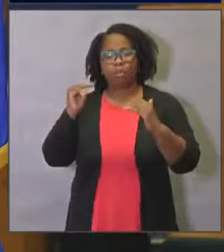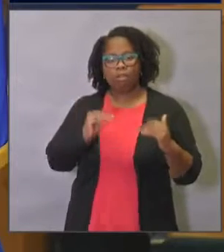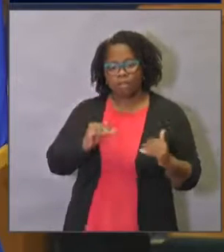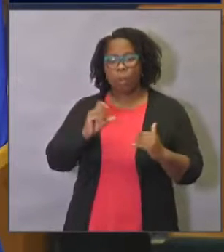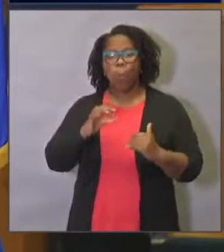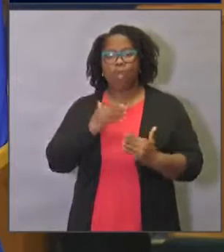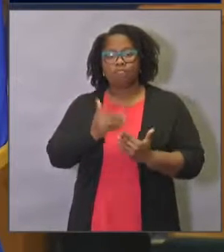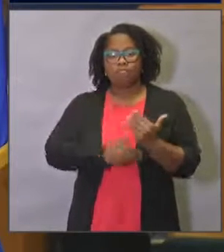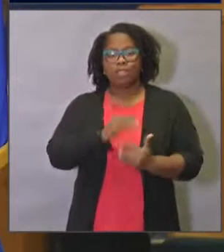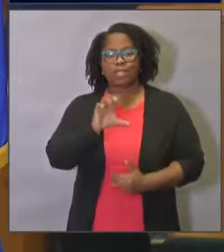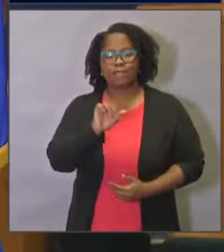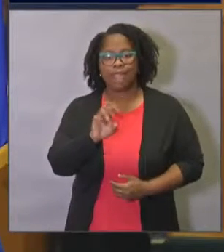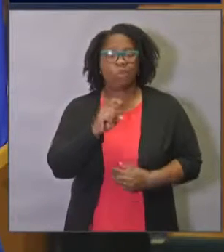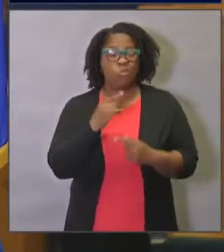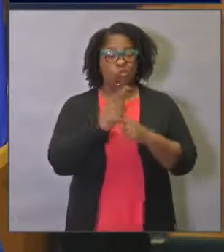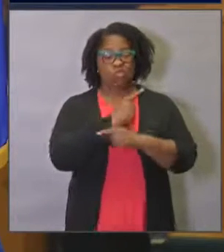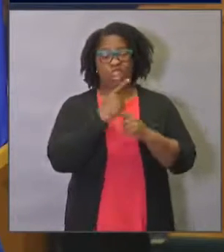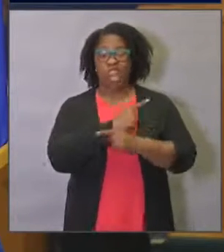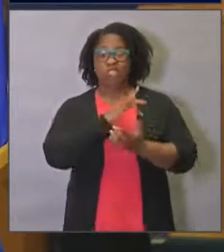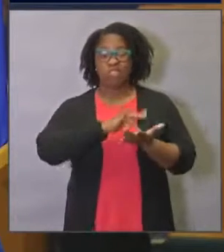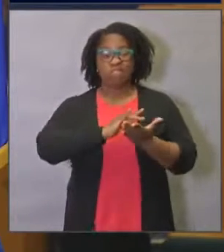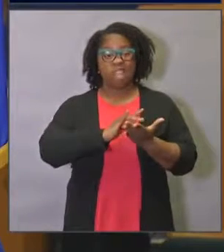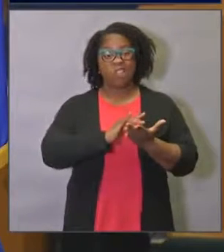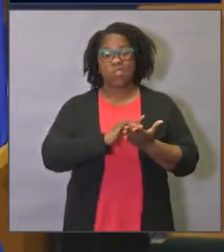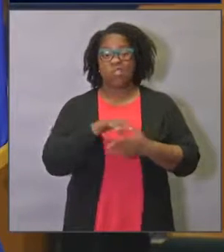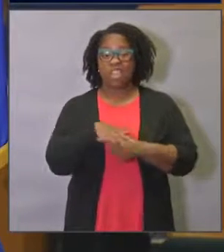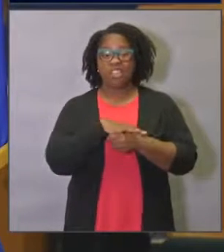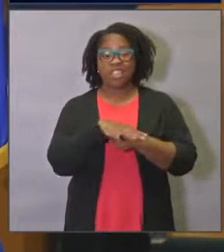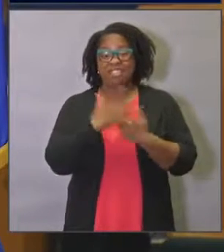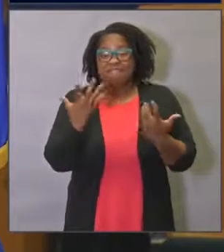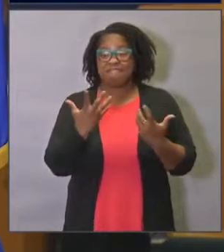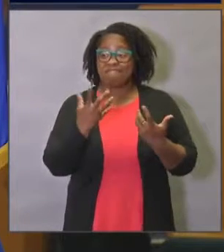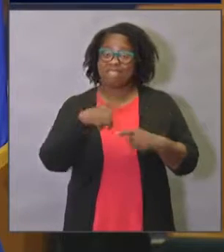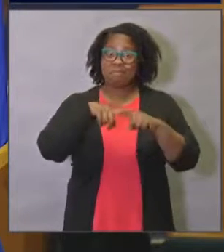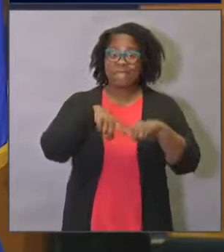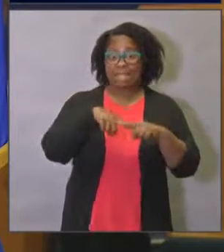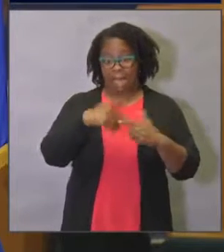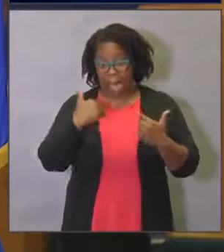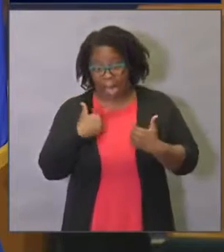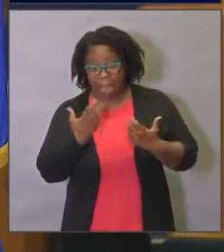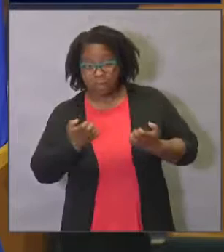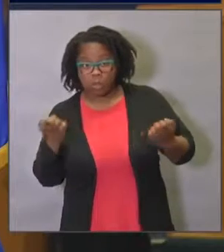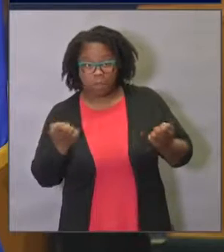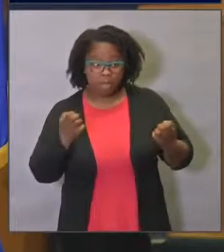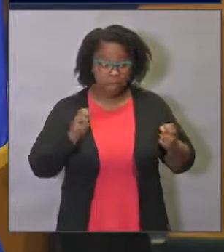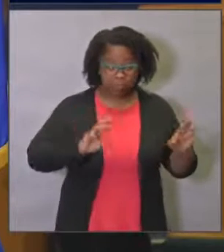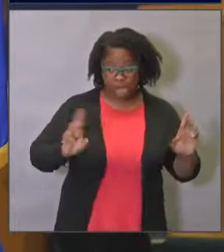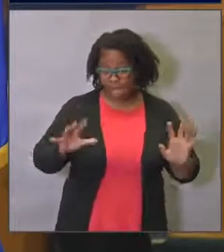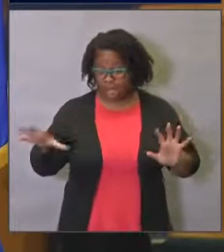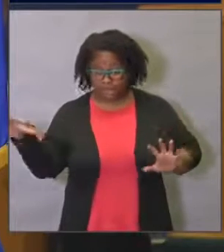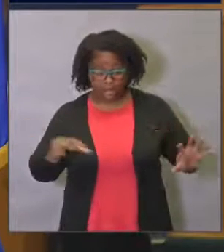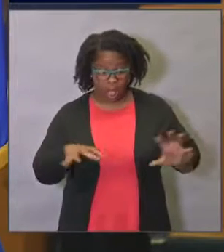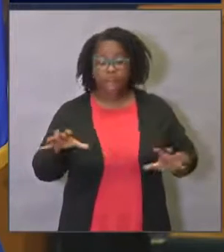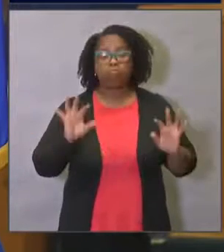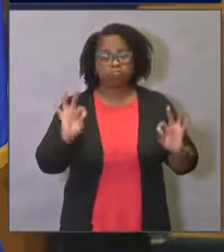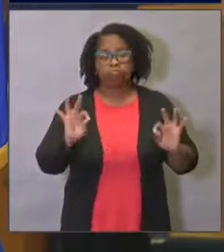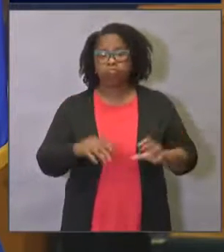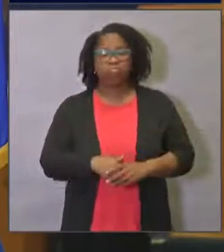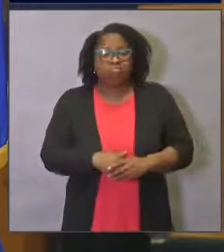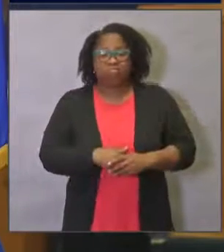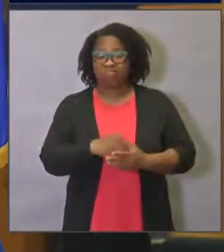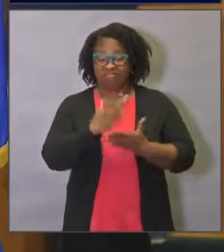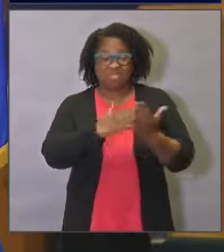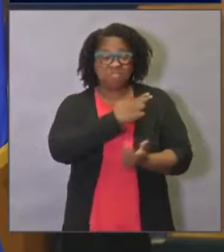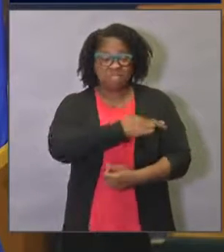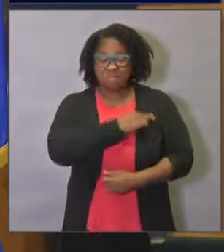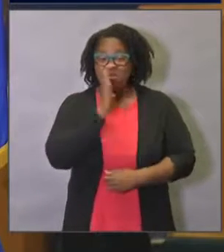or even on the regular medical surgical wards, depending on the physical setup that's in place in any particular hospital. And you'll see hospitals